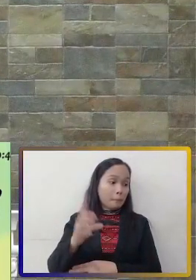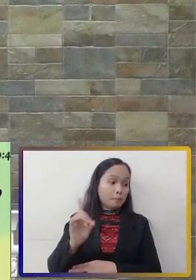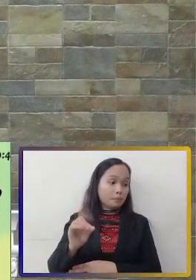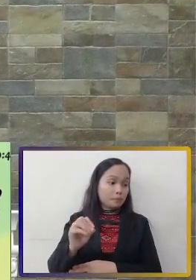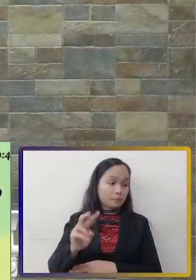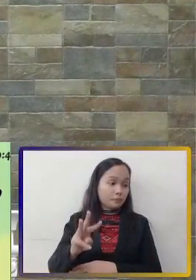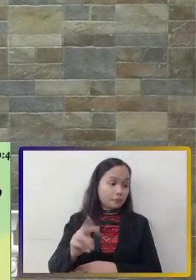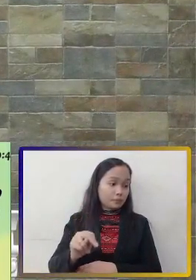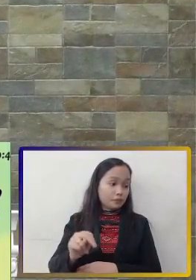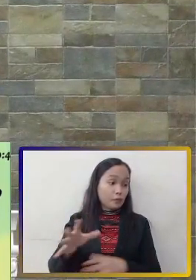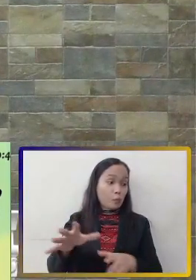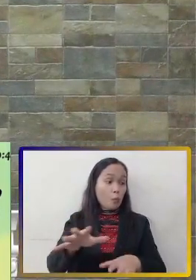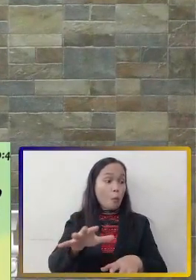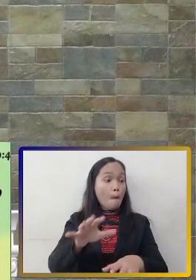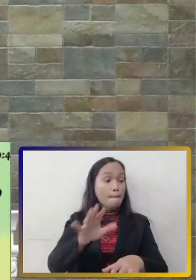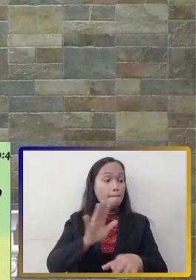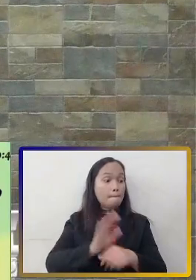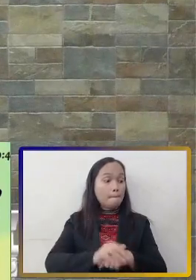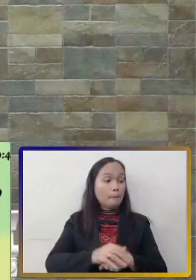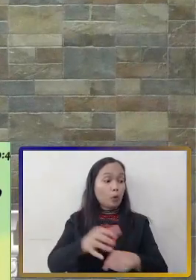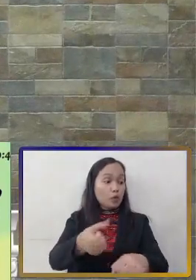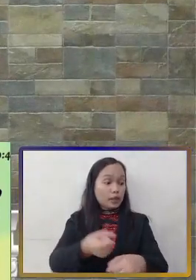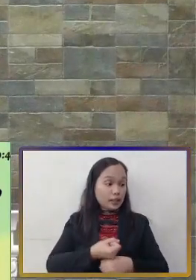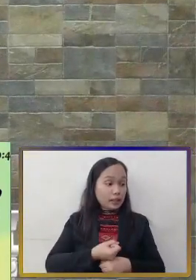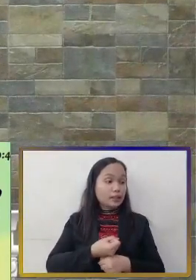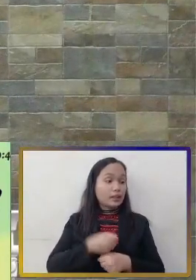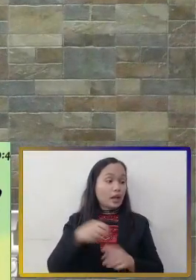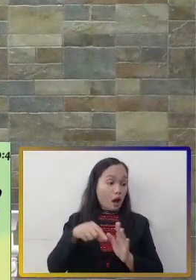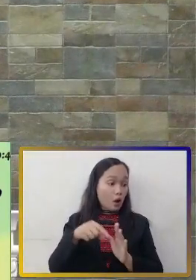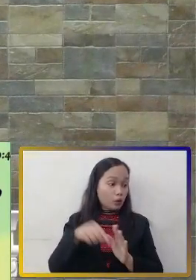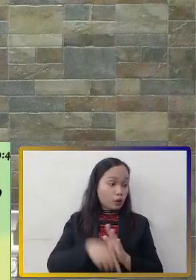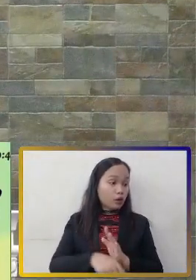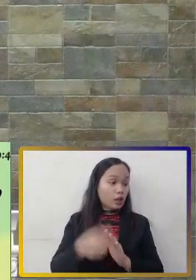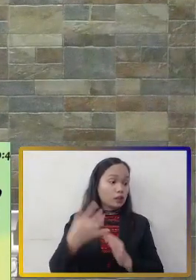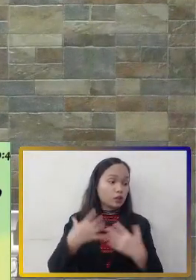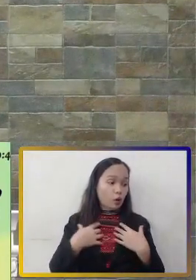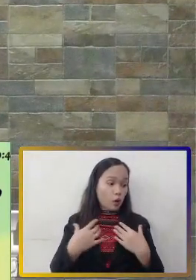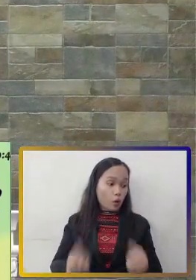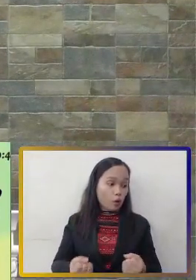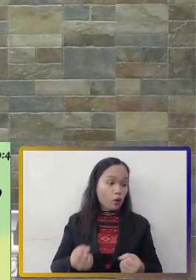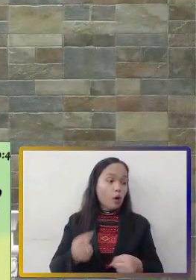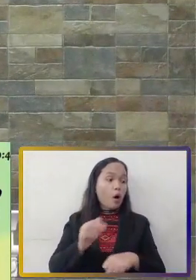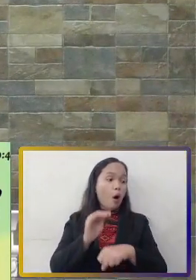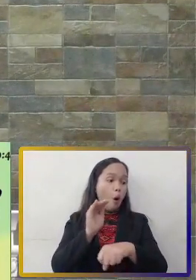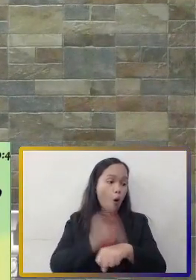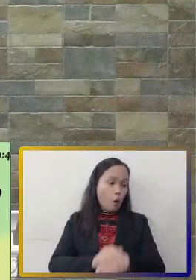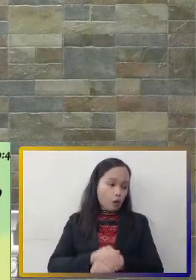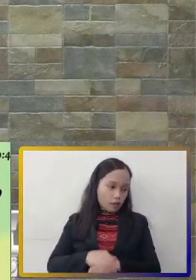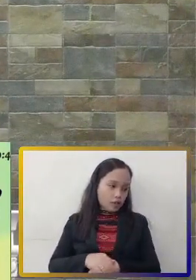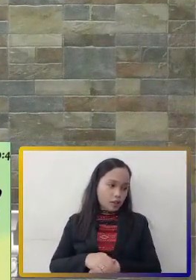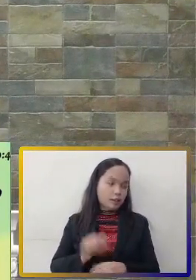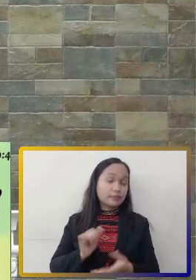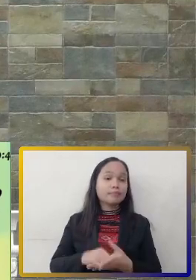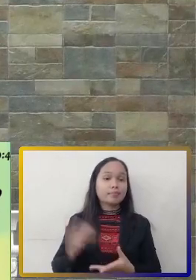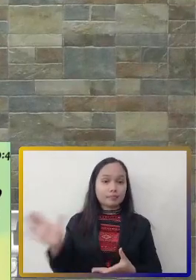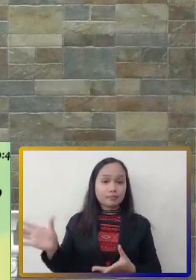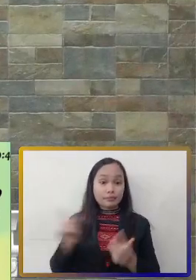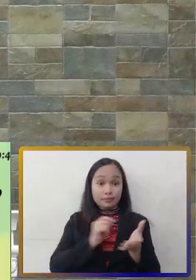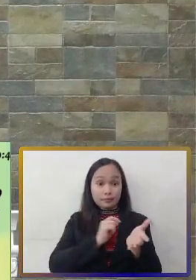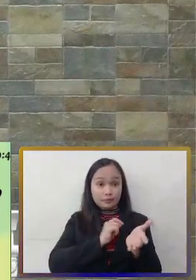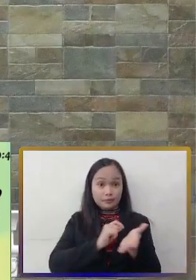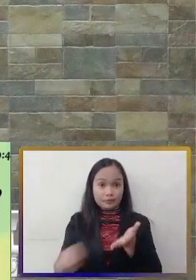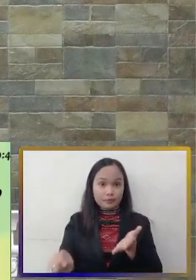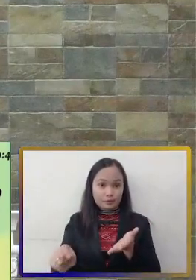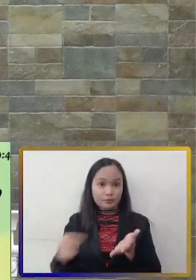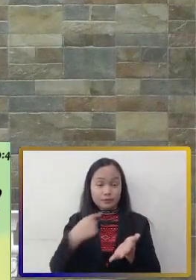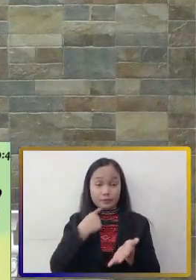You see that? Kapatid, notice what the Bible says. Let's understand carefully here. All right? The Apostle Paul